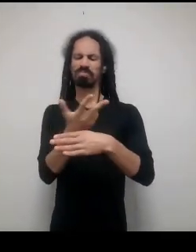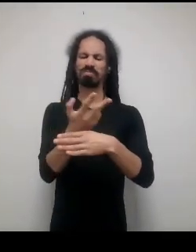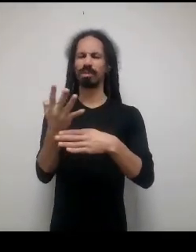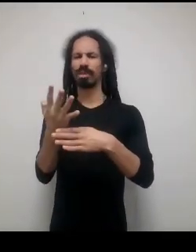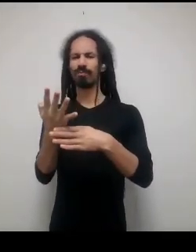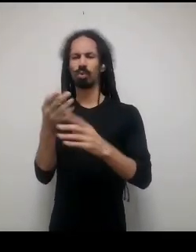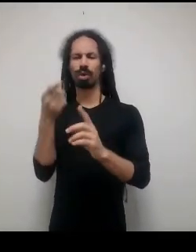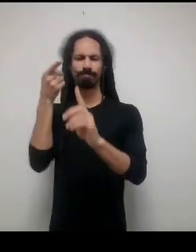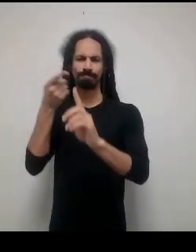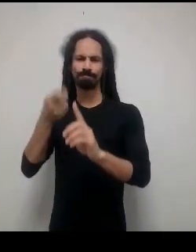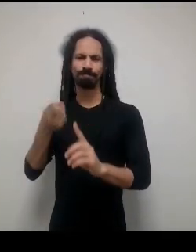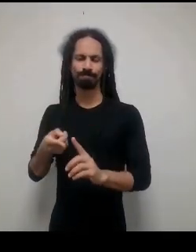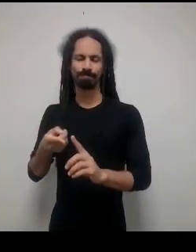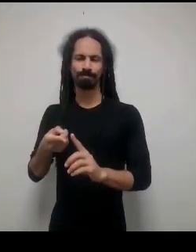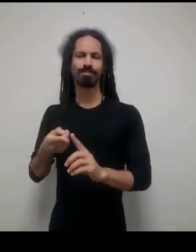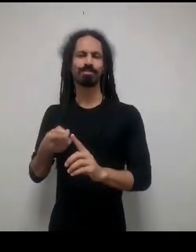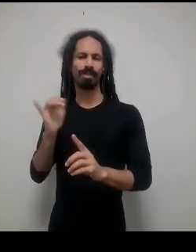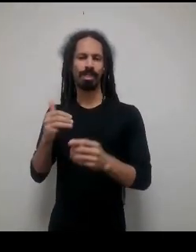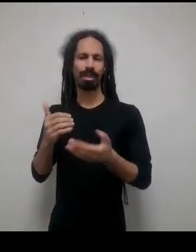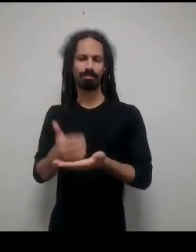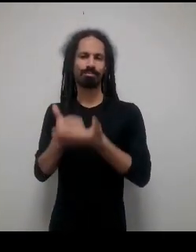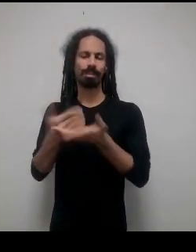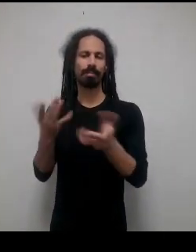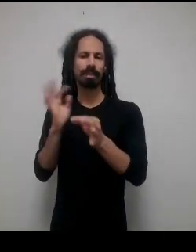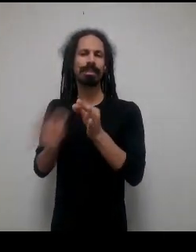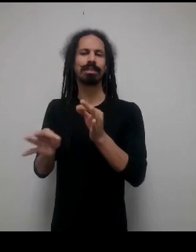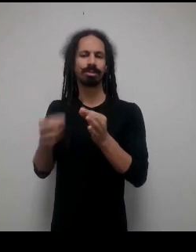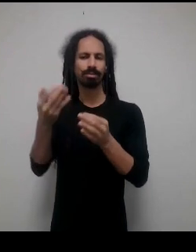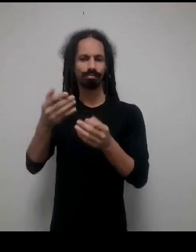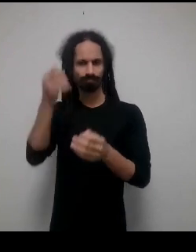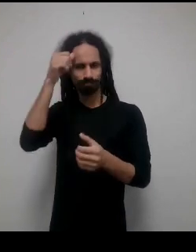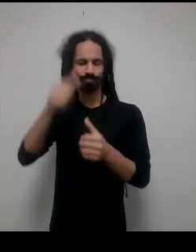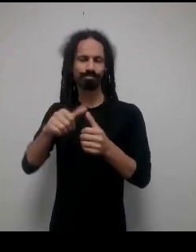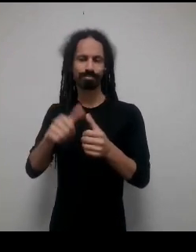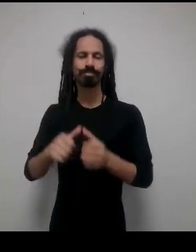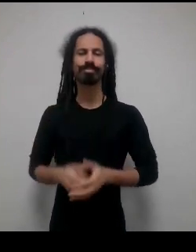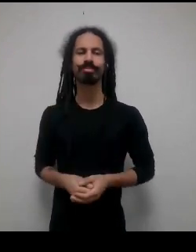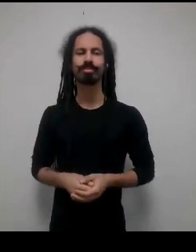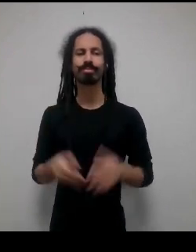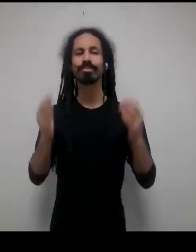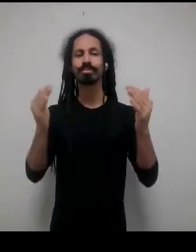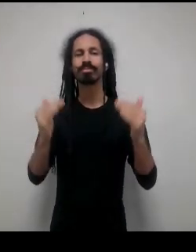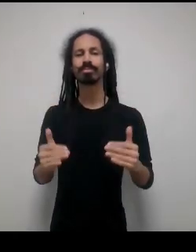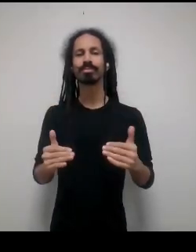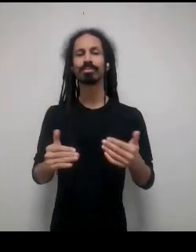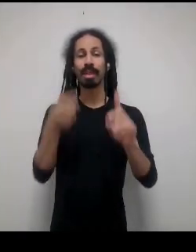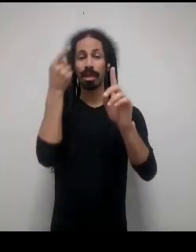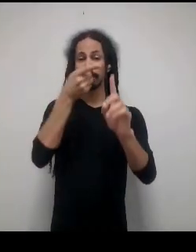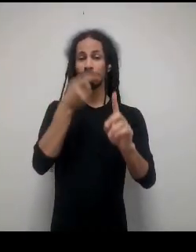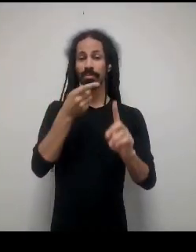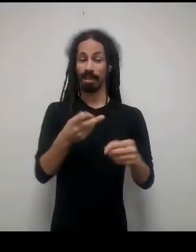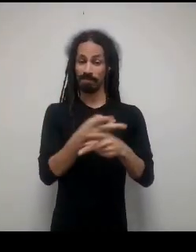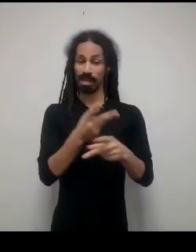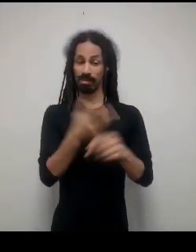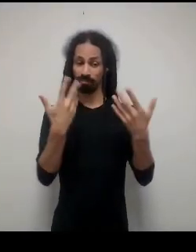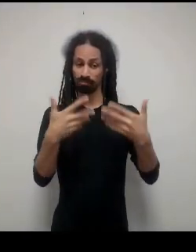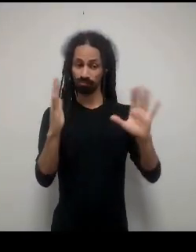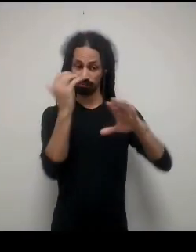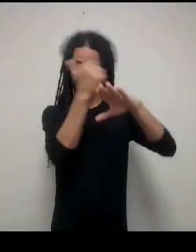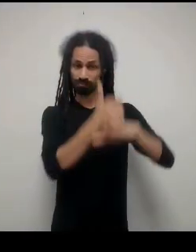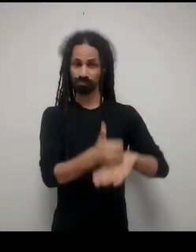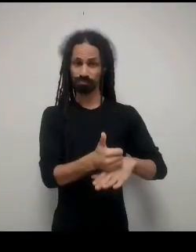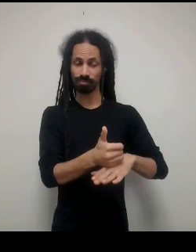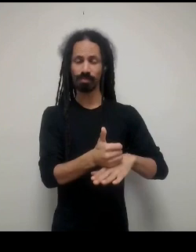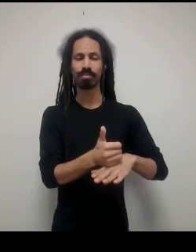will remember what those points are. After determining your main points, then, you also want to ask yourself, what